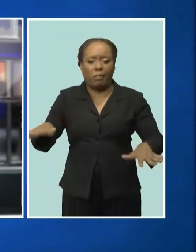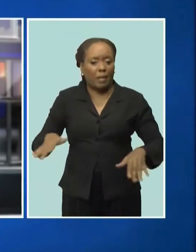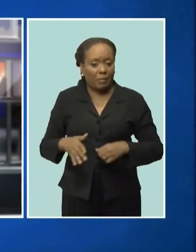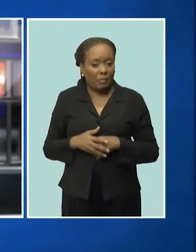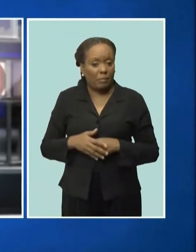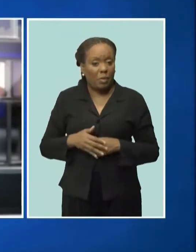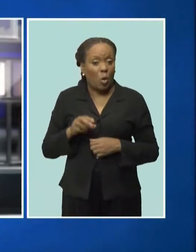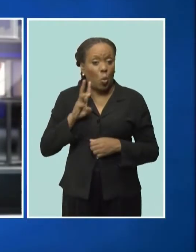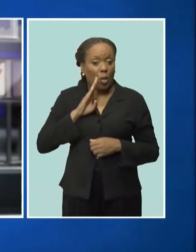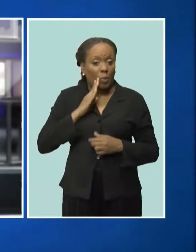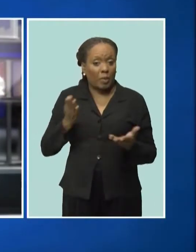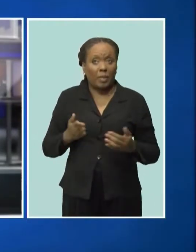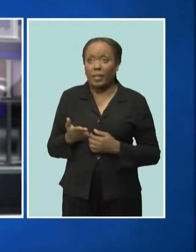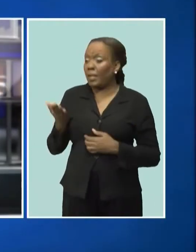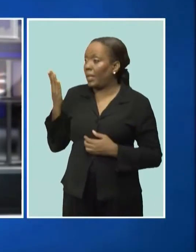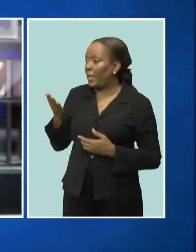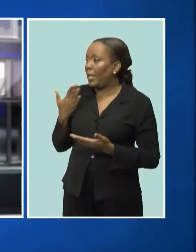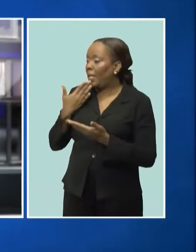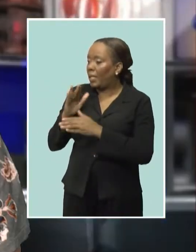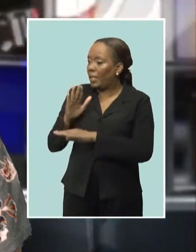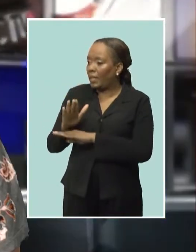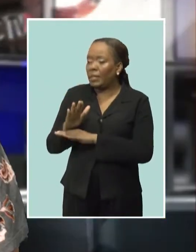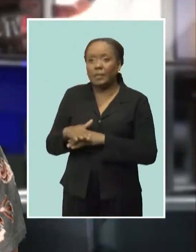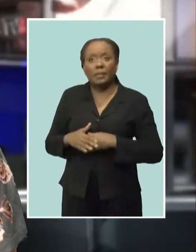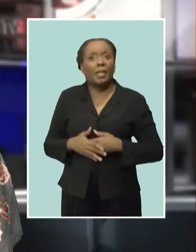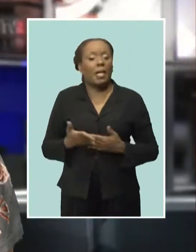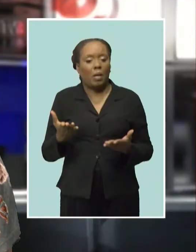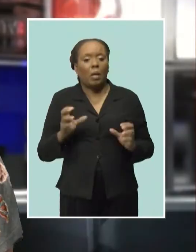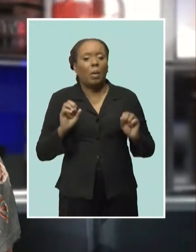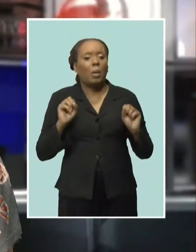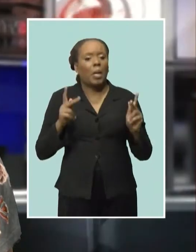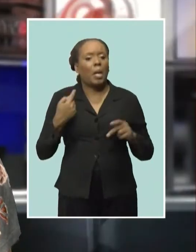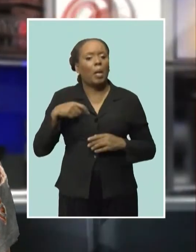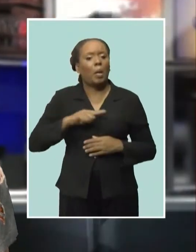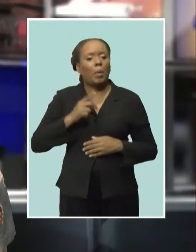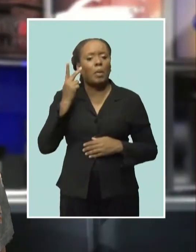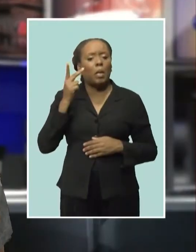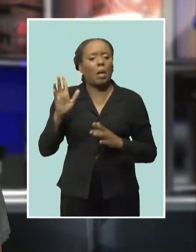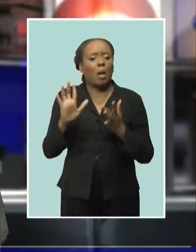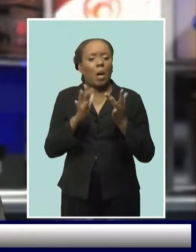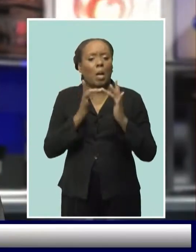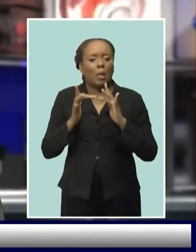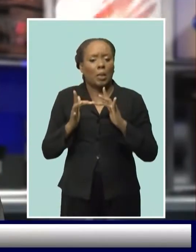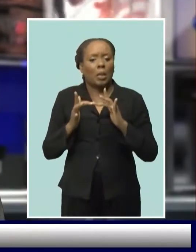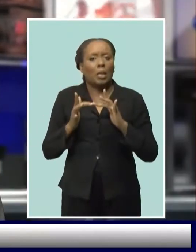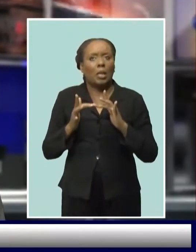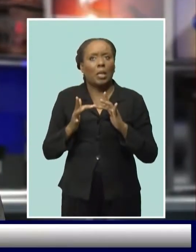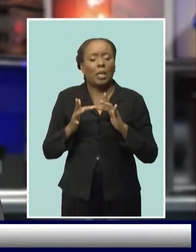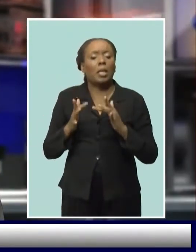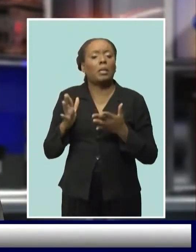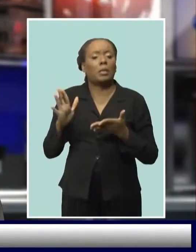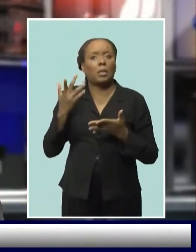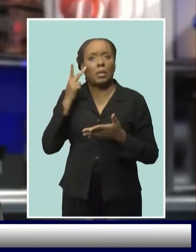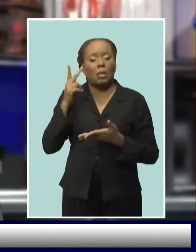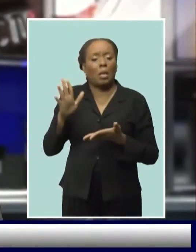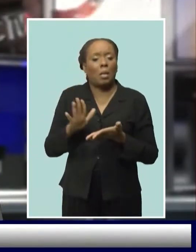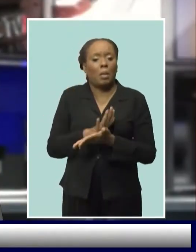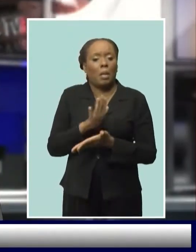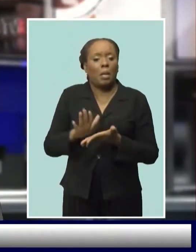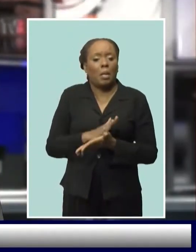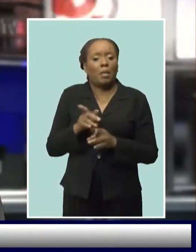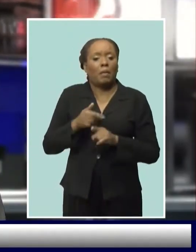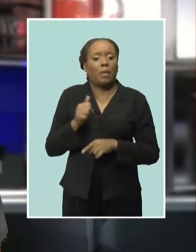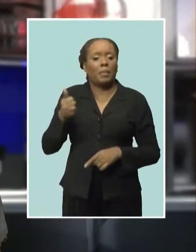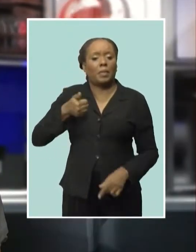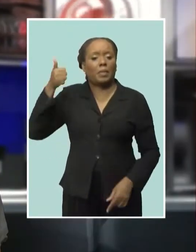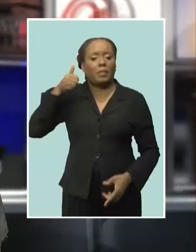Good evening to you, Pearson. No, it wasn't. What appeared online was actually this dated document from the Chief Medical Officer's